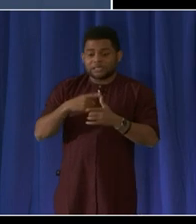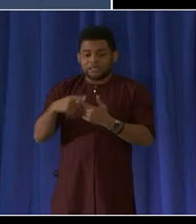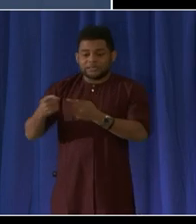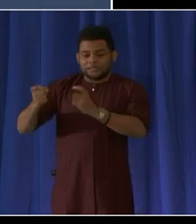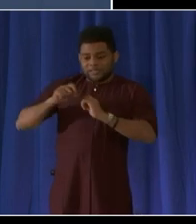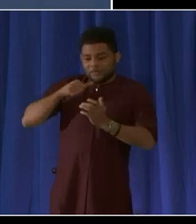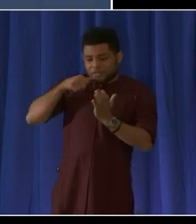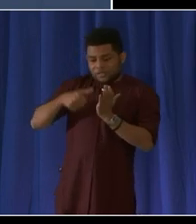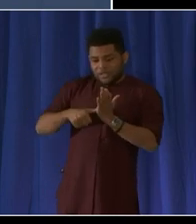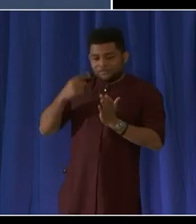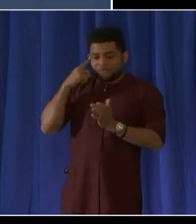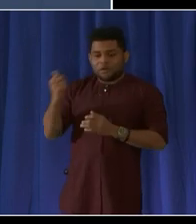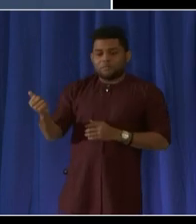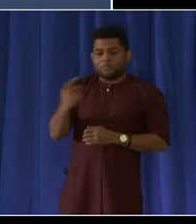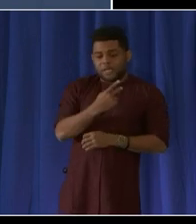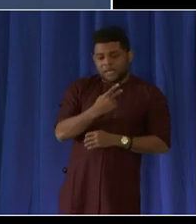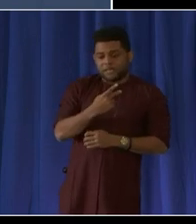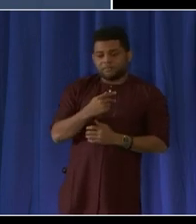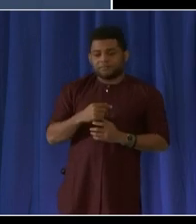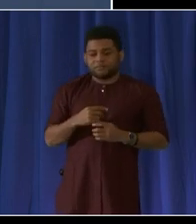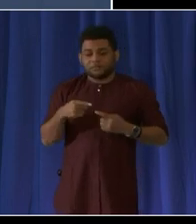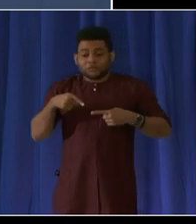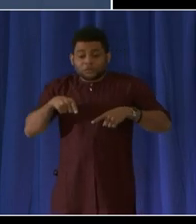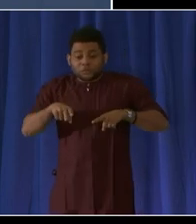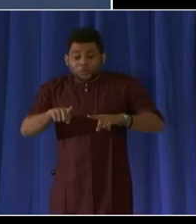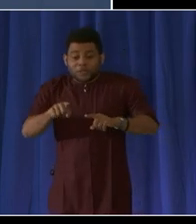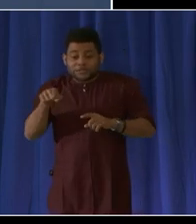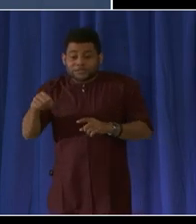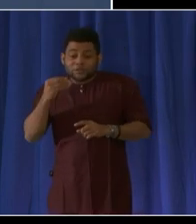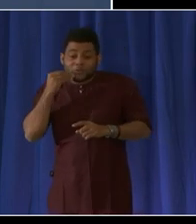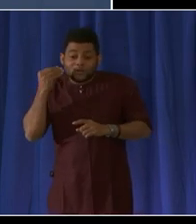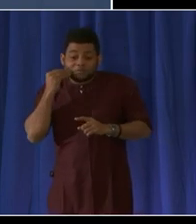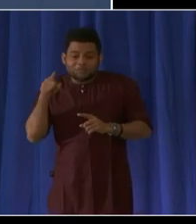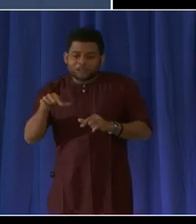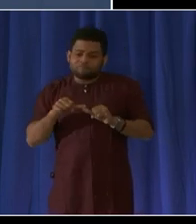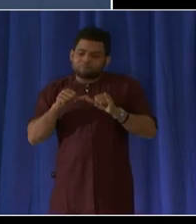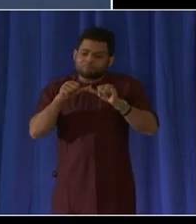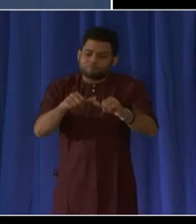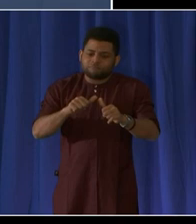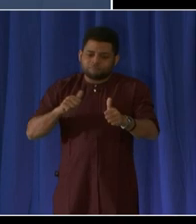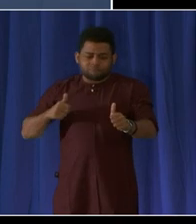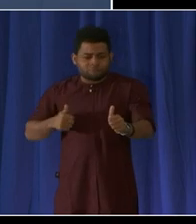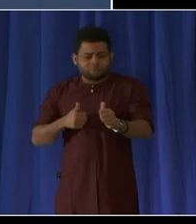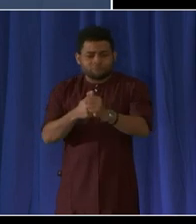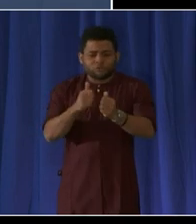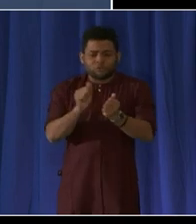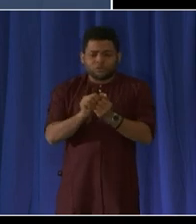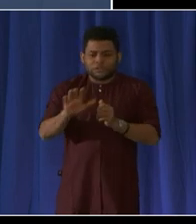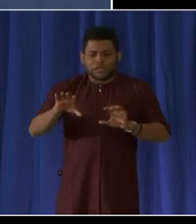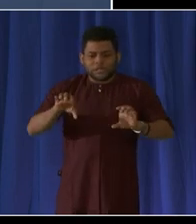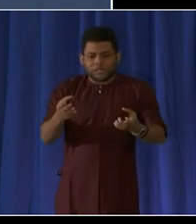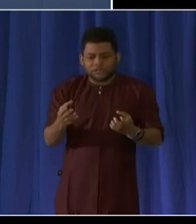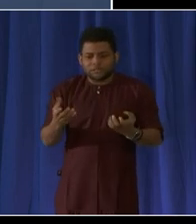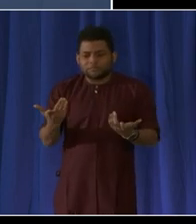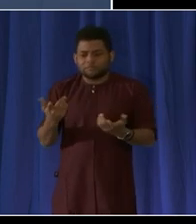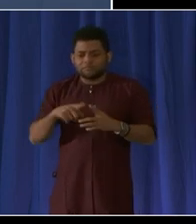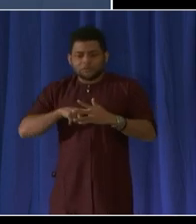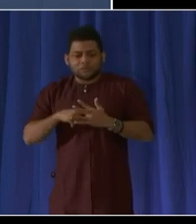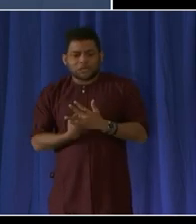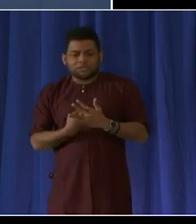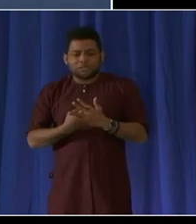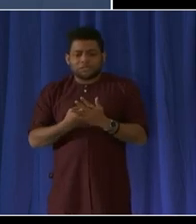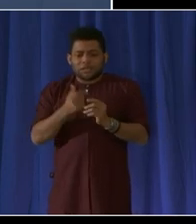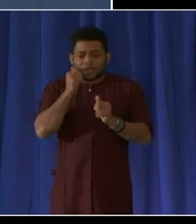just give us a letter for her to come back. While she was home, she kept up with class, starting at 8:30 in the morning, each one of her classes, and